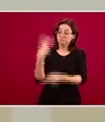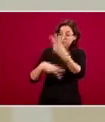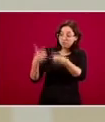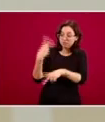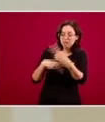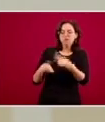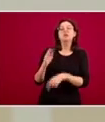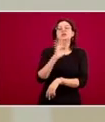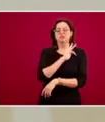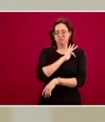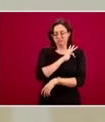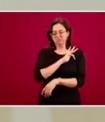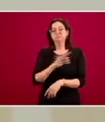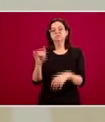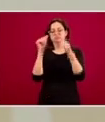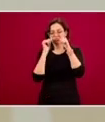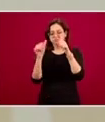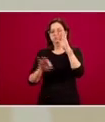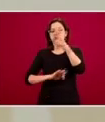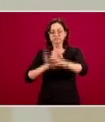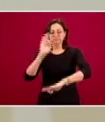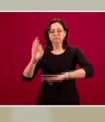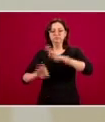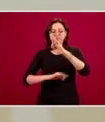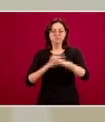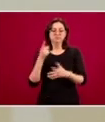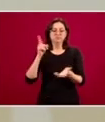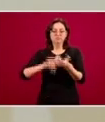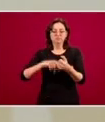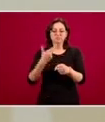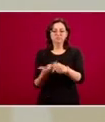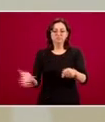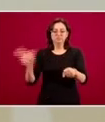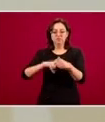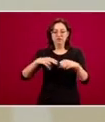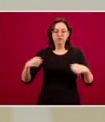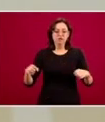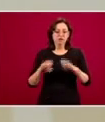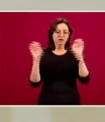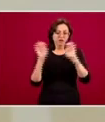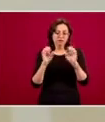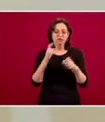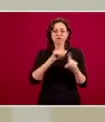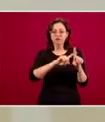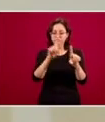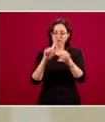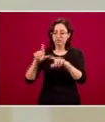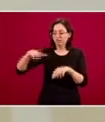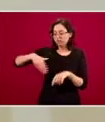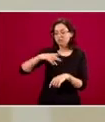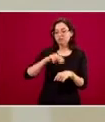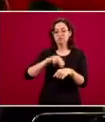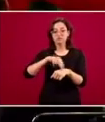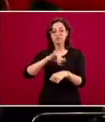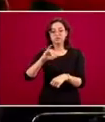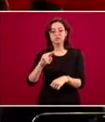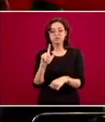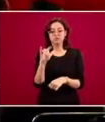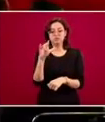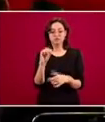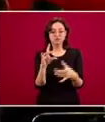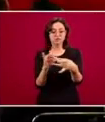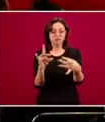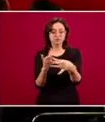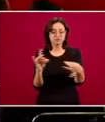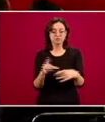of mental health crisis, we've seen a decrease actually because of the implementation of the isolation and social distancing measures,